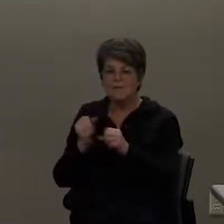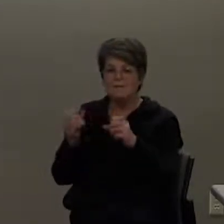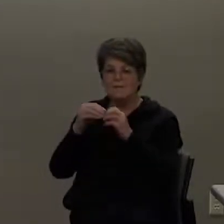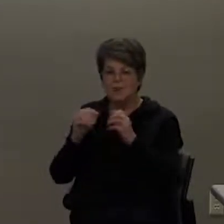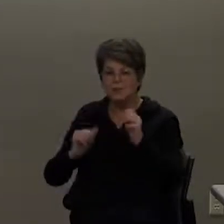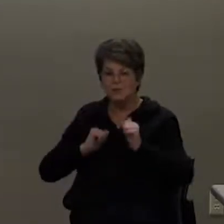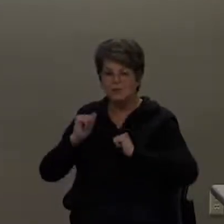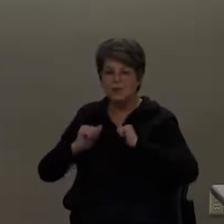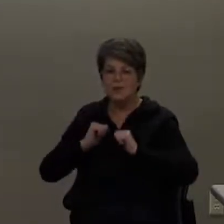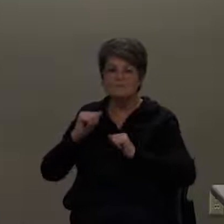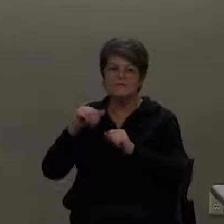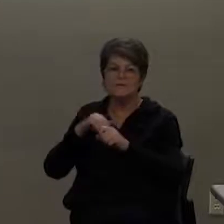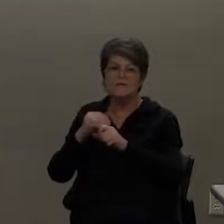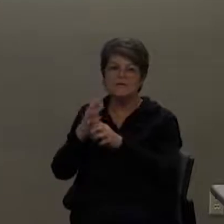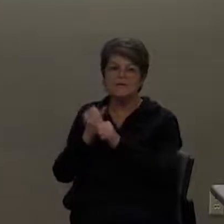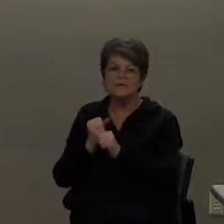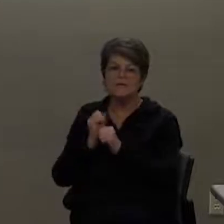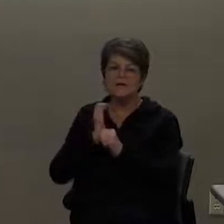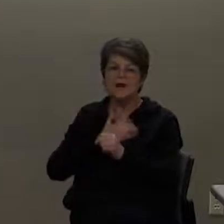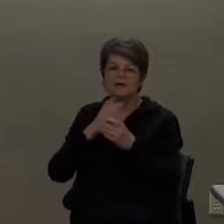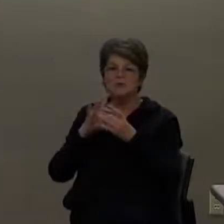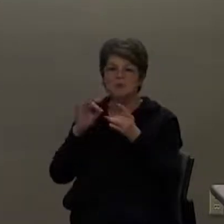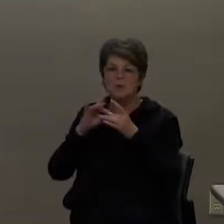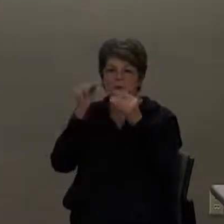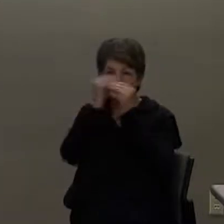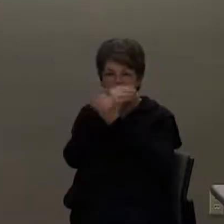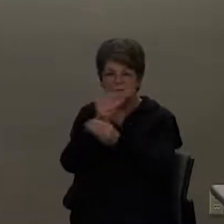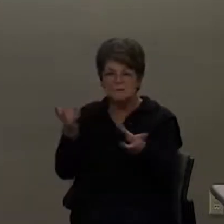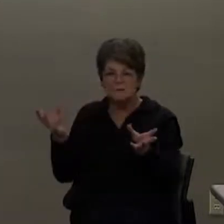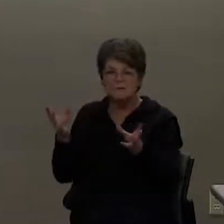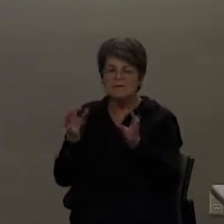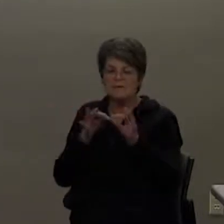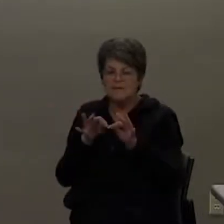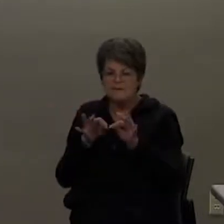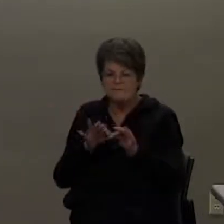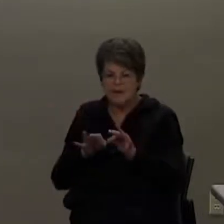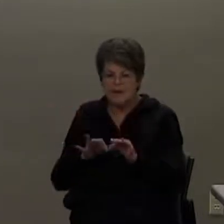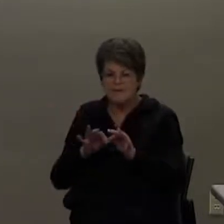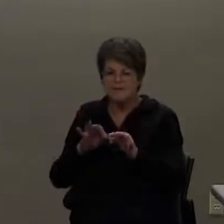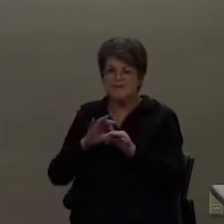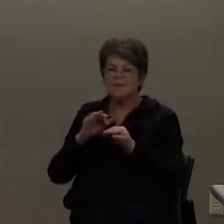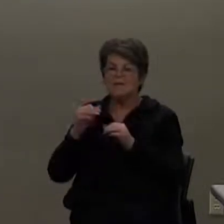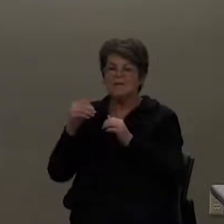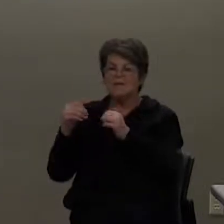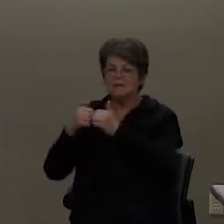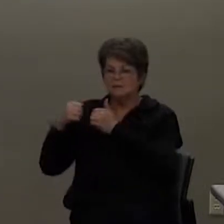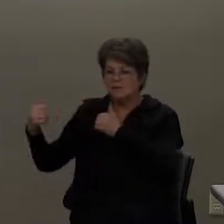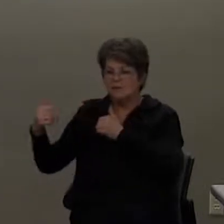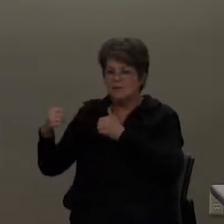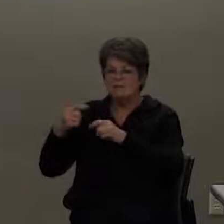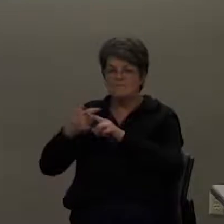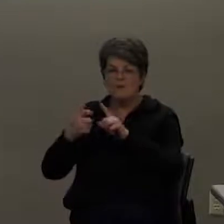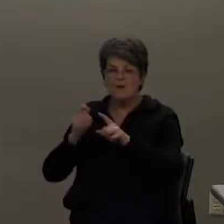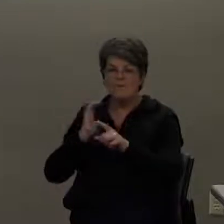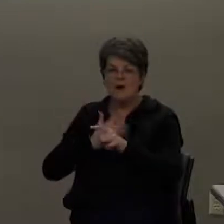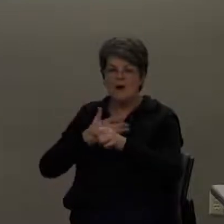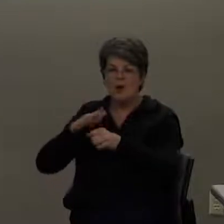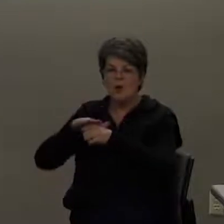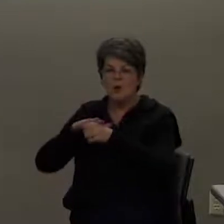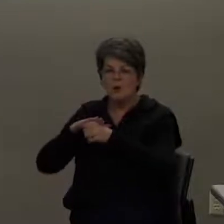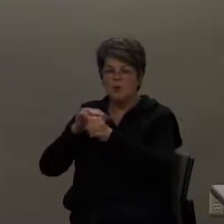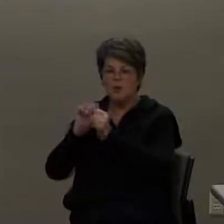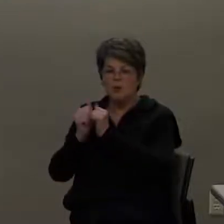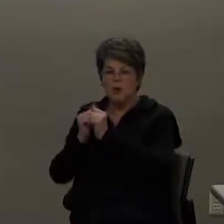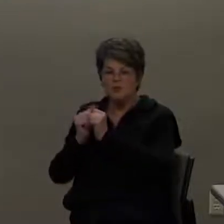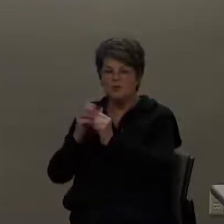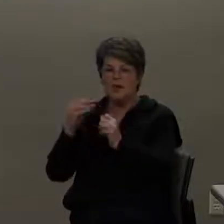aggressive in getting our story told. Defining what our story is, setting ourselves apart from our local competition,